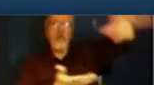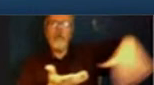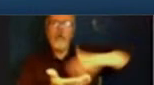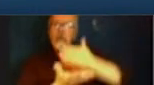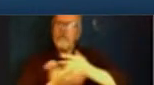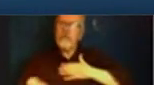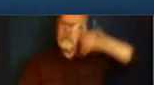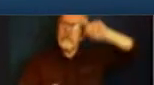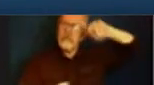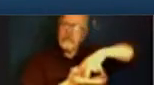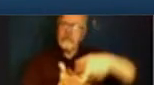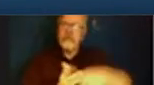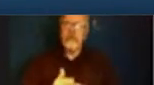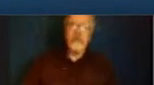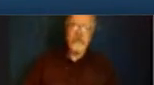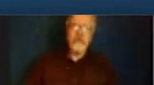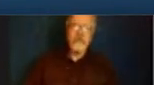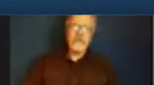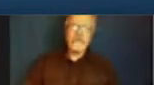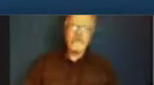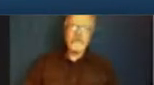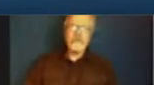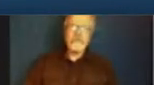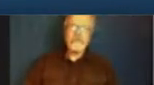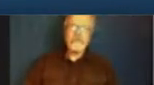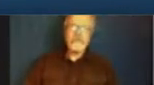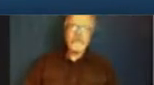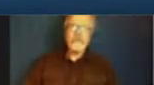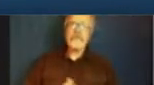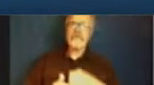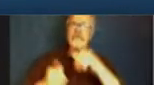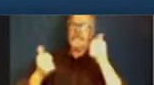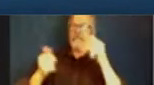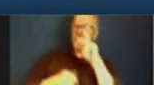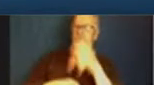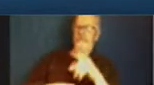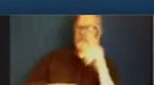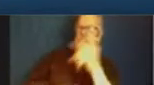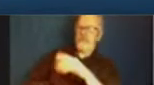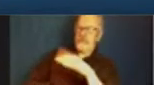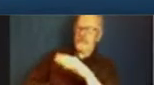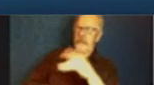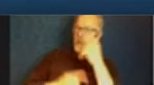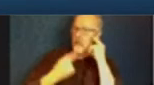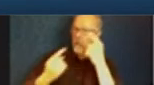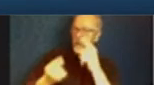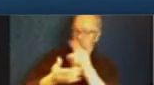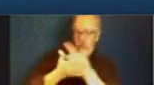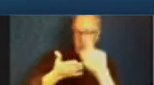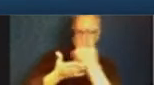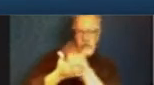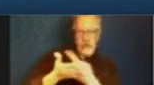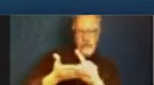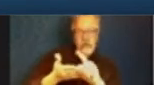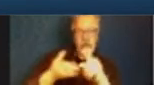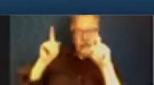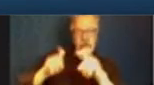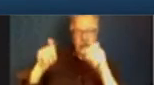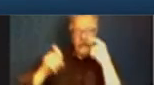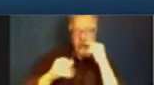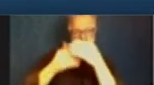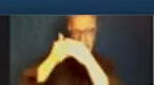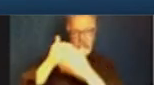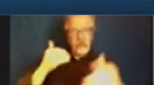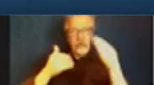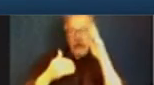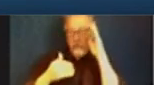And is there a goal for weekly tests for months out? Because obviously people will be interested